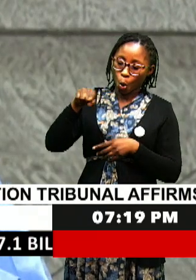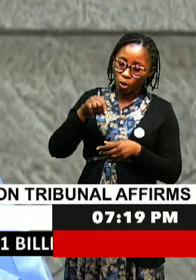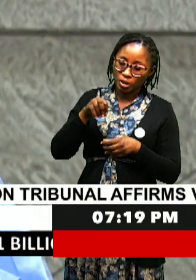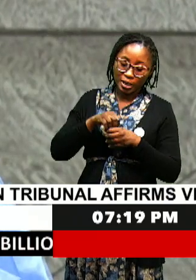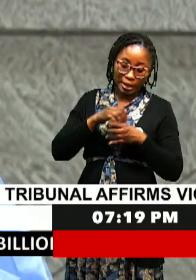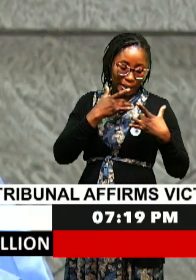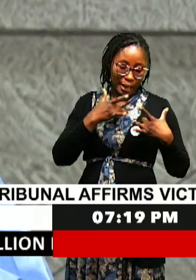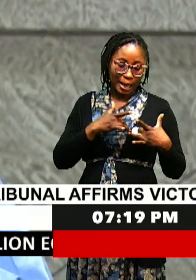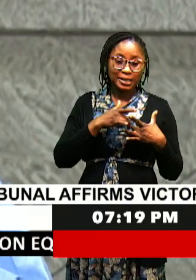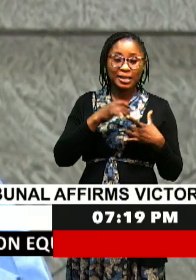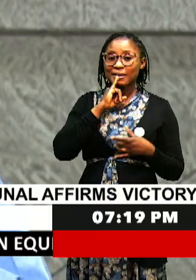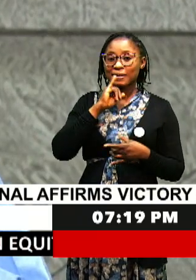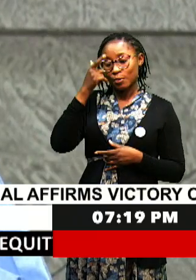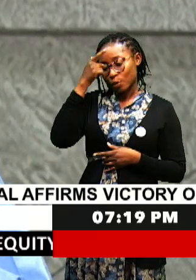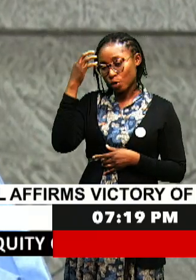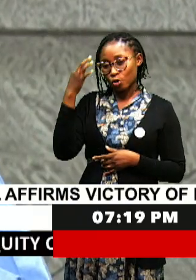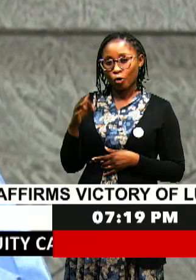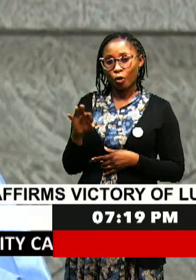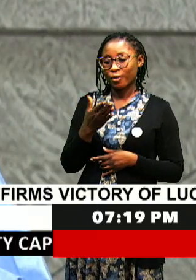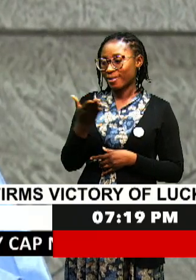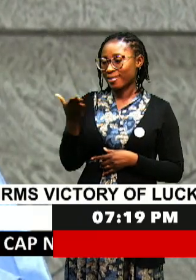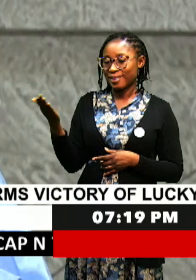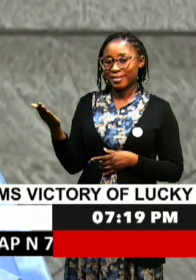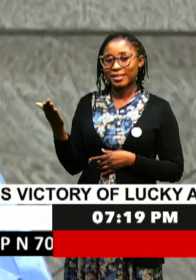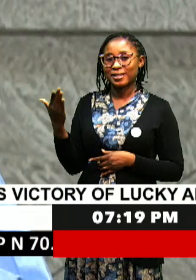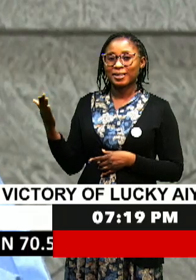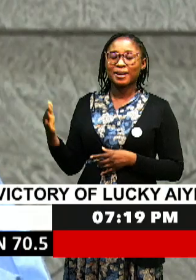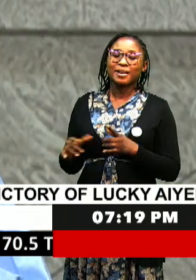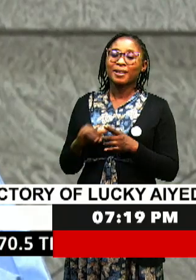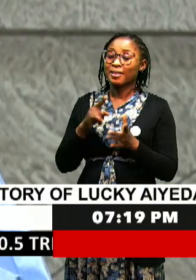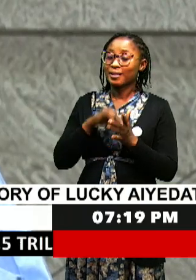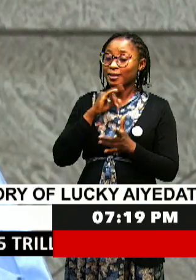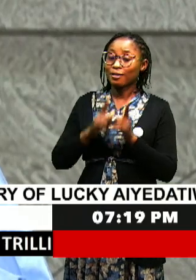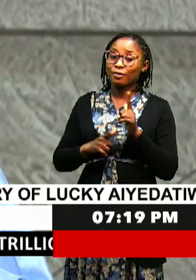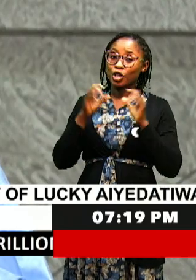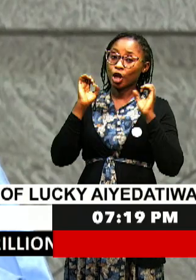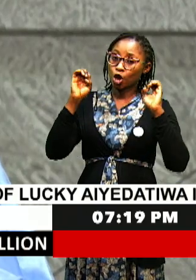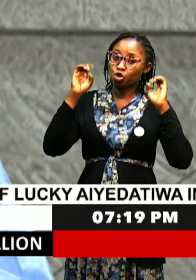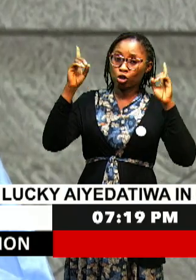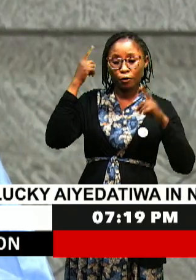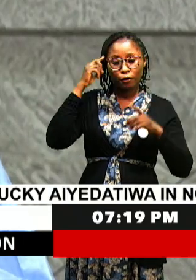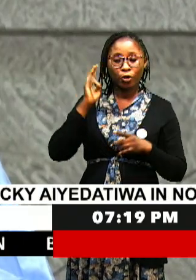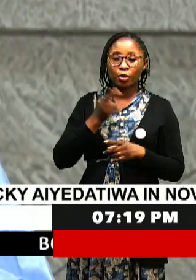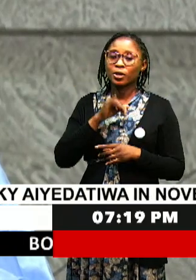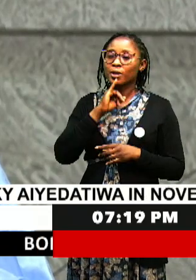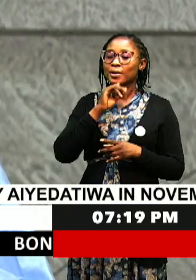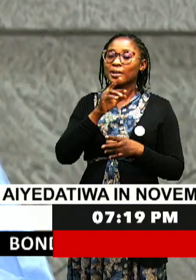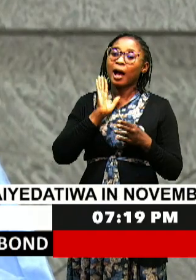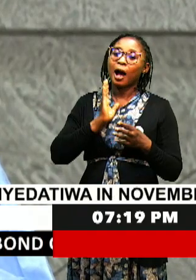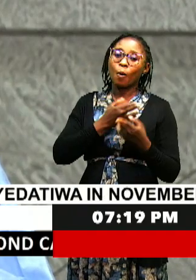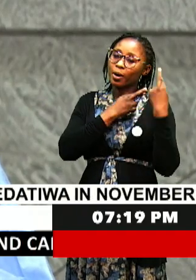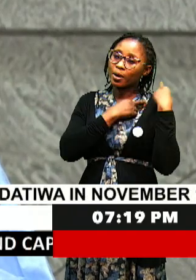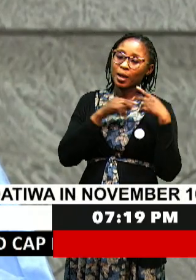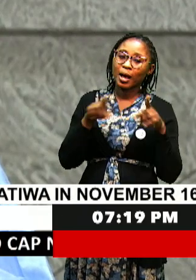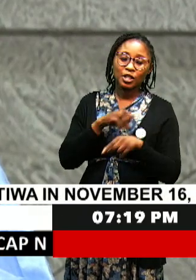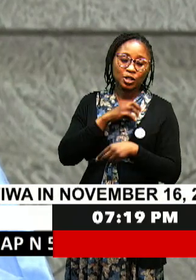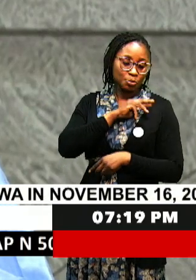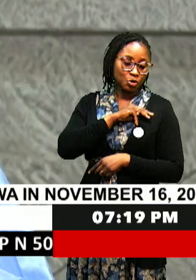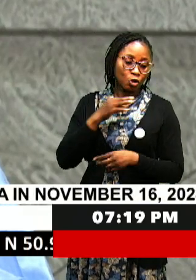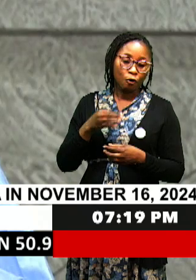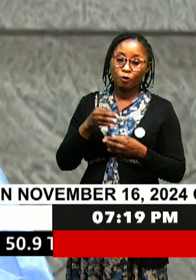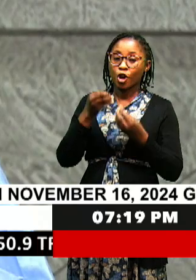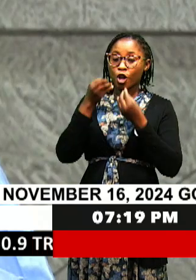is because of this measles rubella. This is great education for us, and it is our responsibility as Ministry of Information and